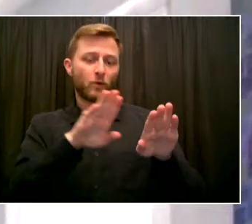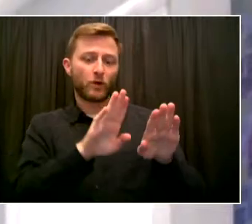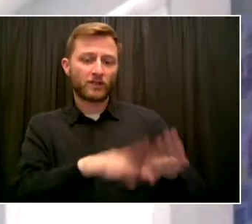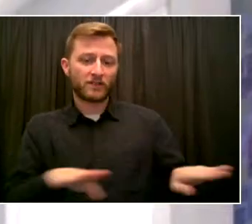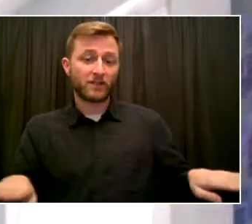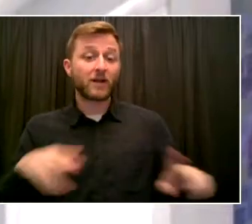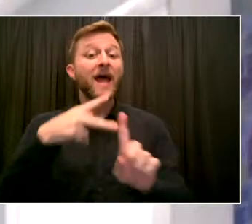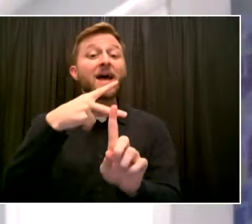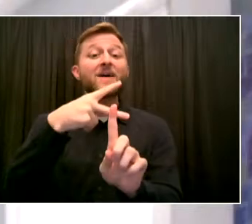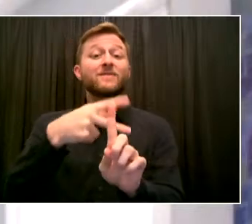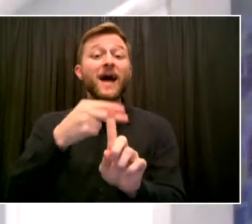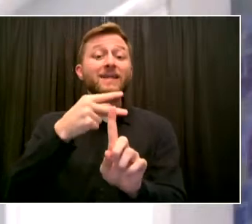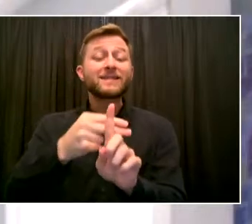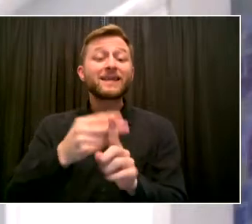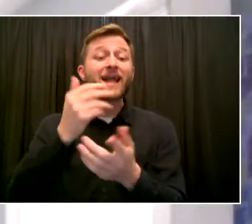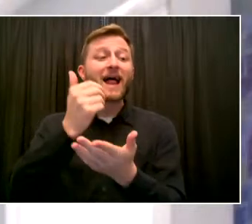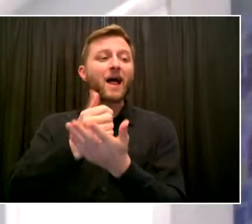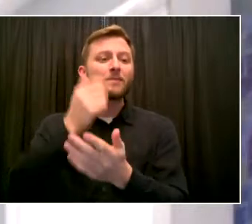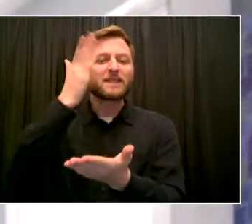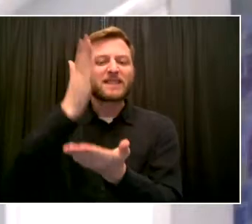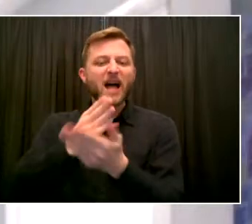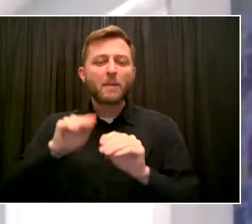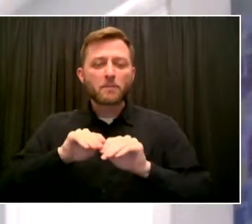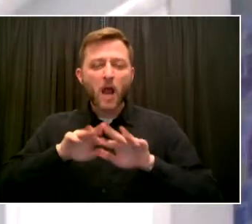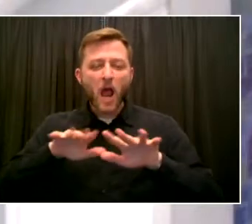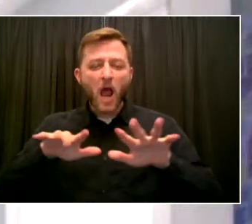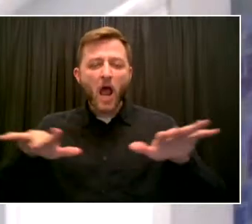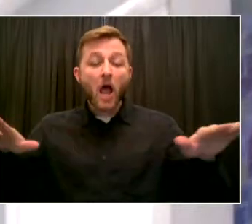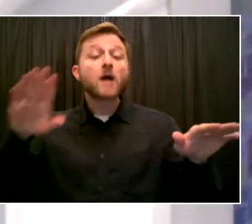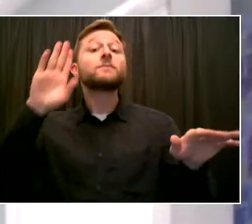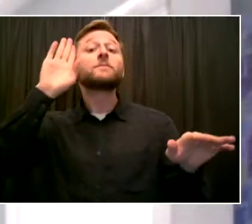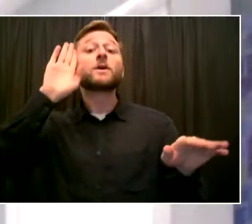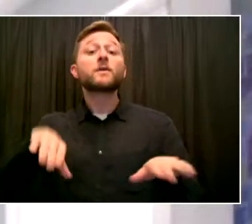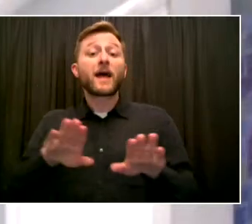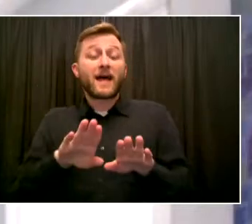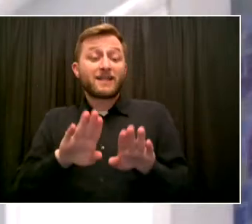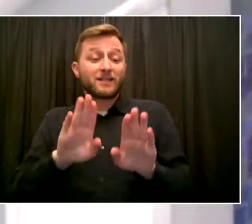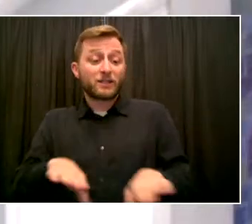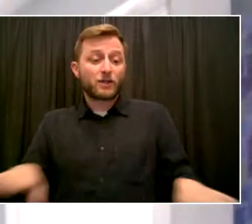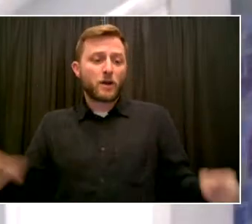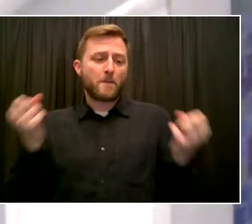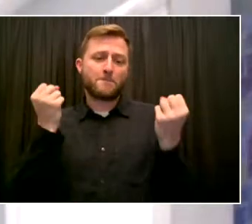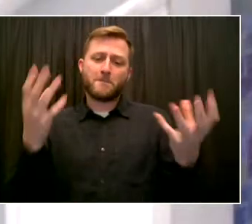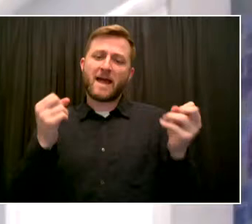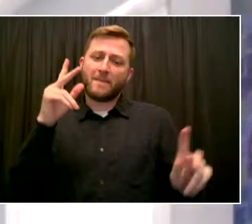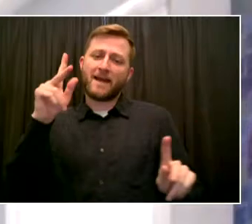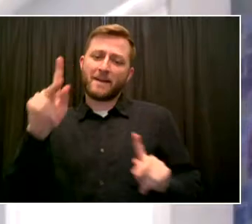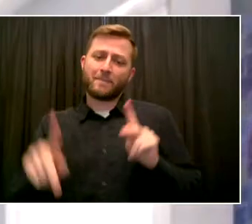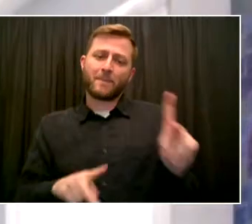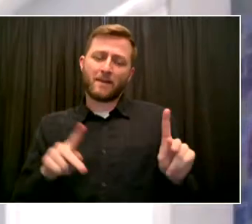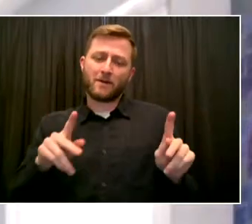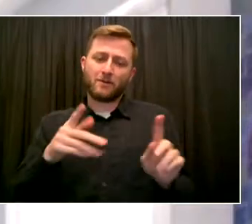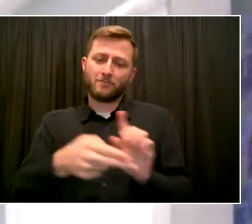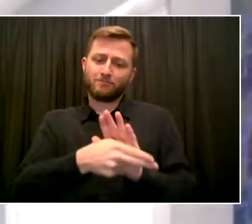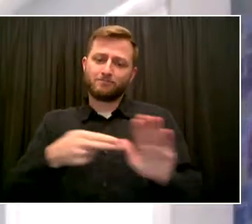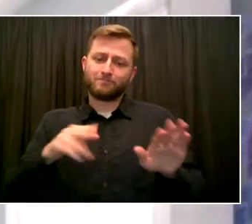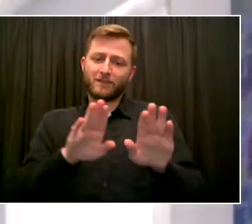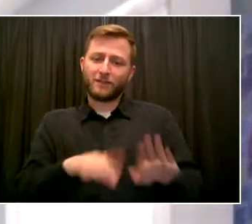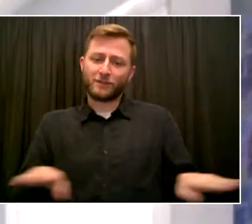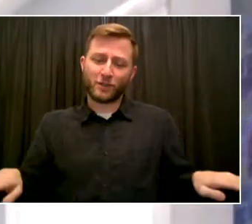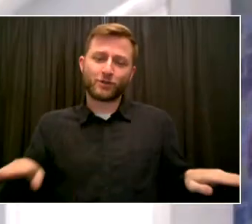stop epidemics. Children make up a really significant part of our population. And so our kids, they know this, they see this, you